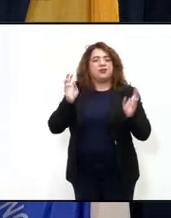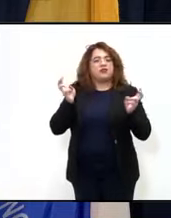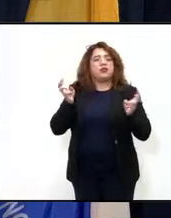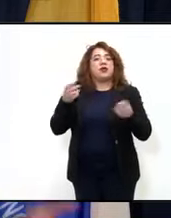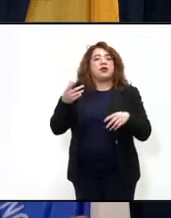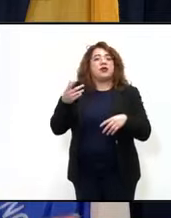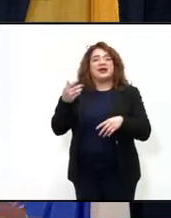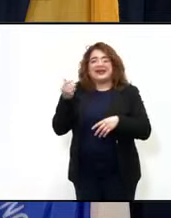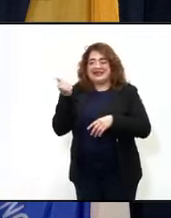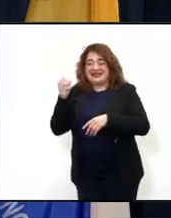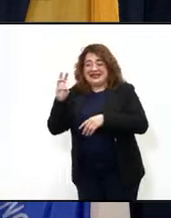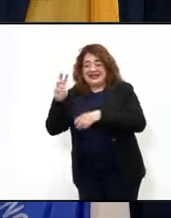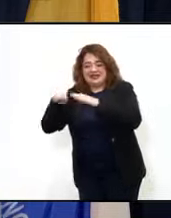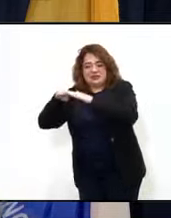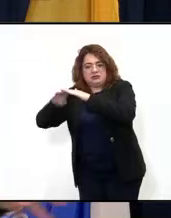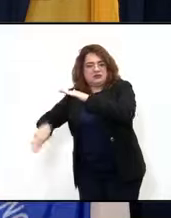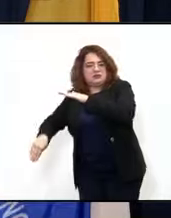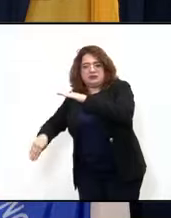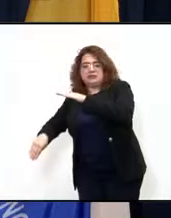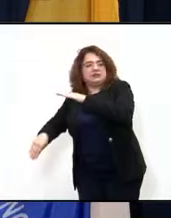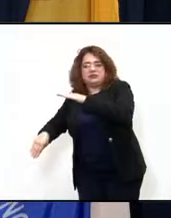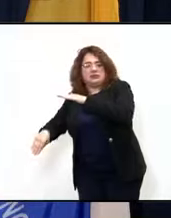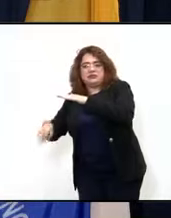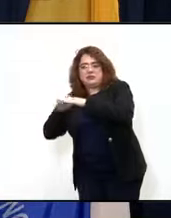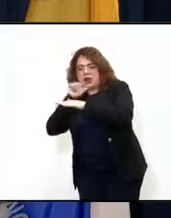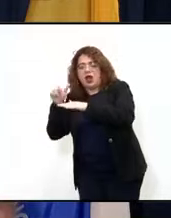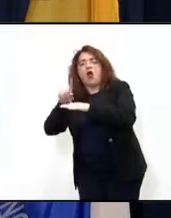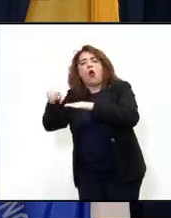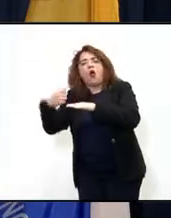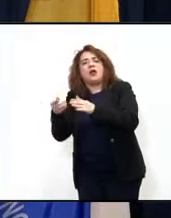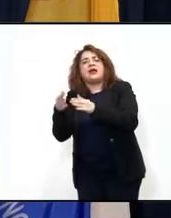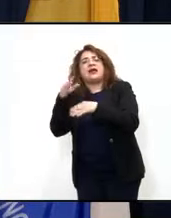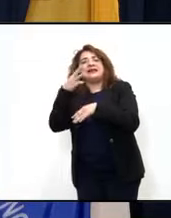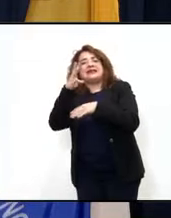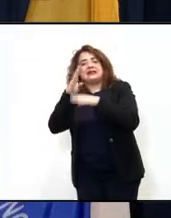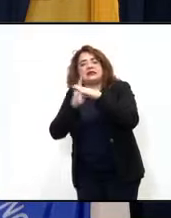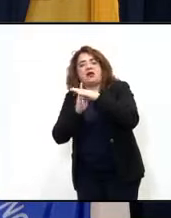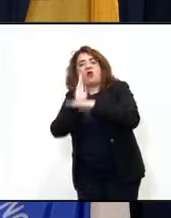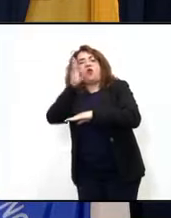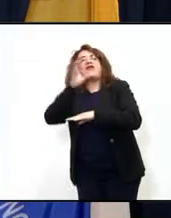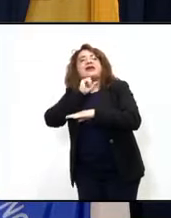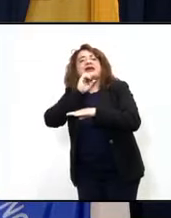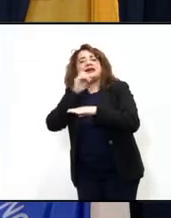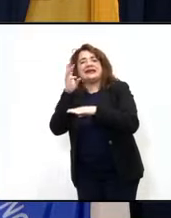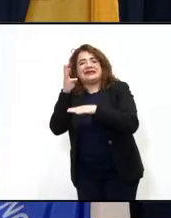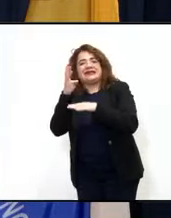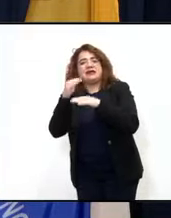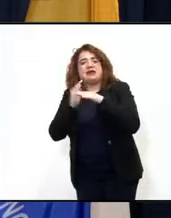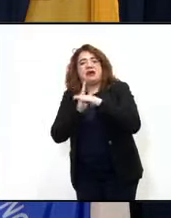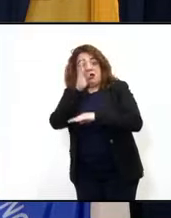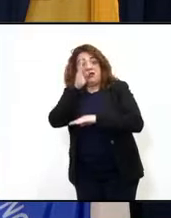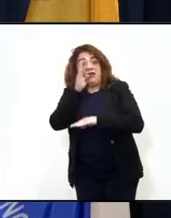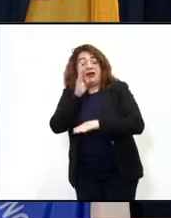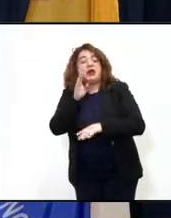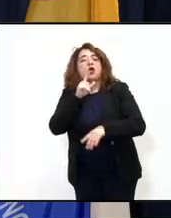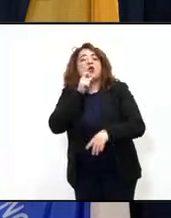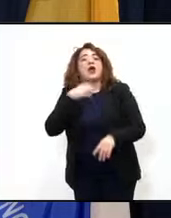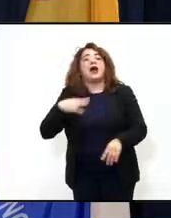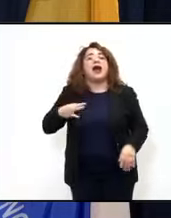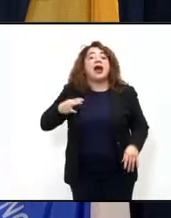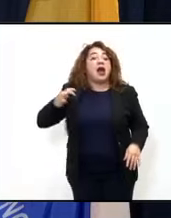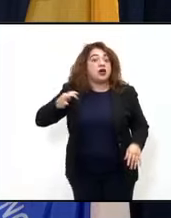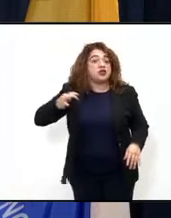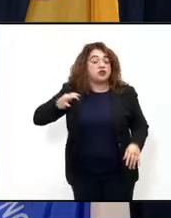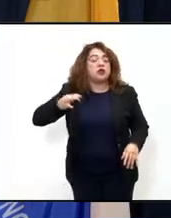that are 16 and under, and you just look at the rest of the population, of those that are able to receive a vaccine in the city, a little